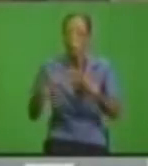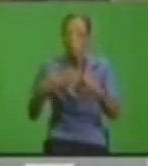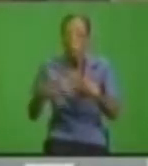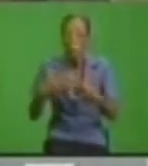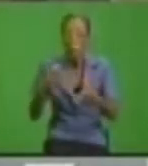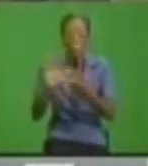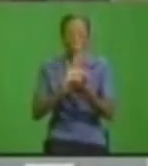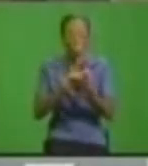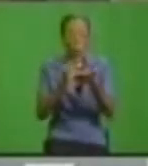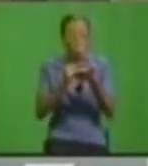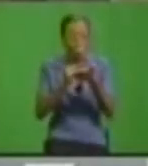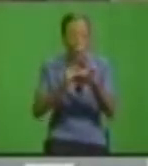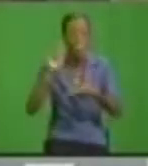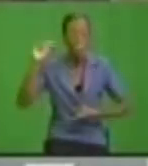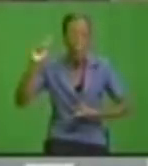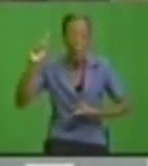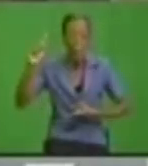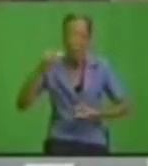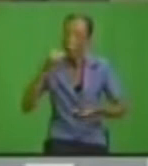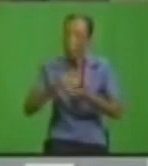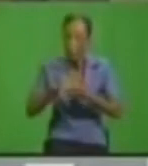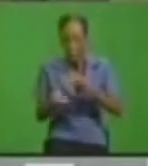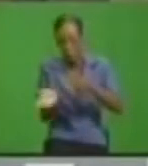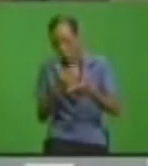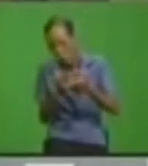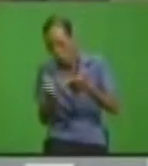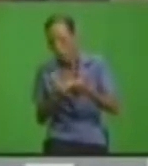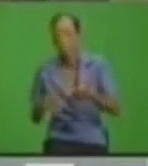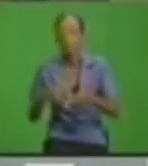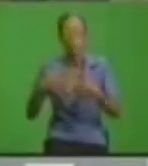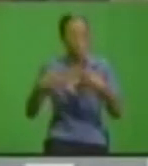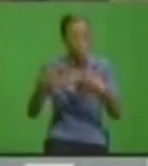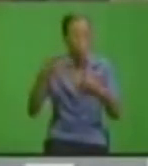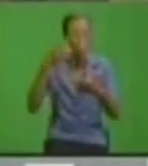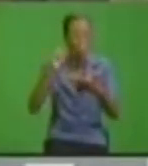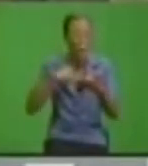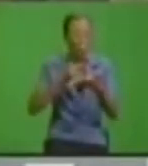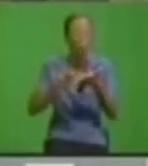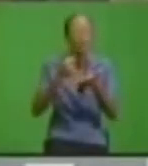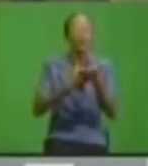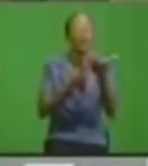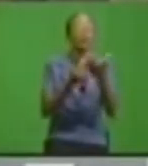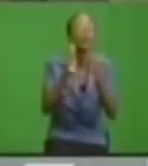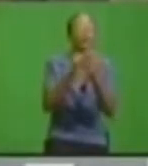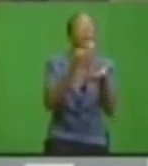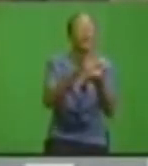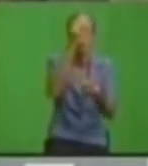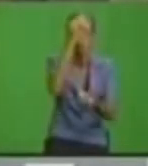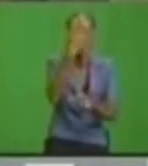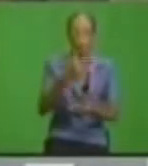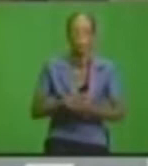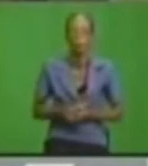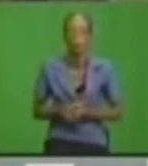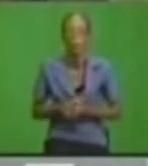small paper, small as or even smaller than a call card. He would be given